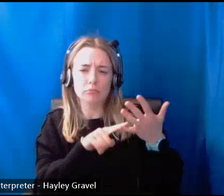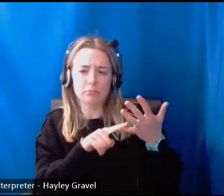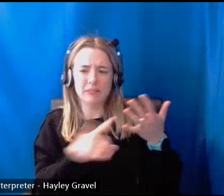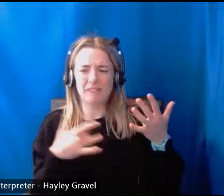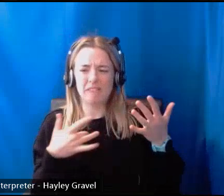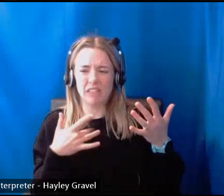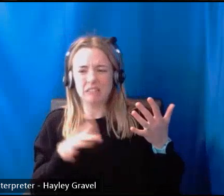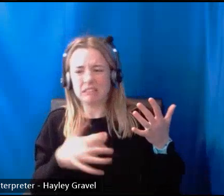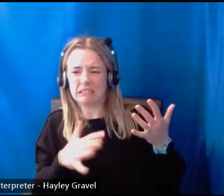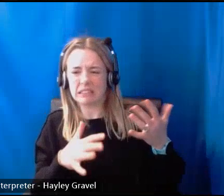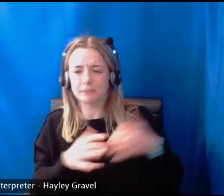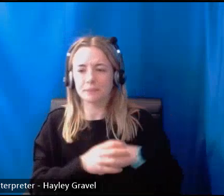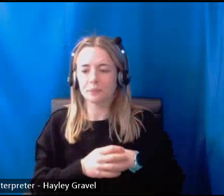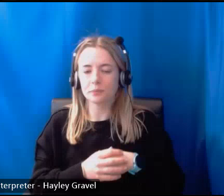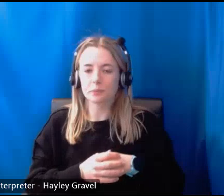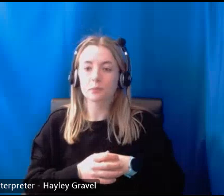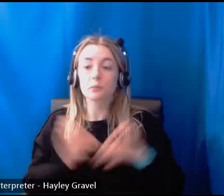Okay, great.